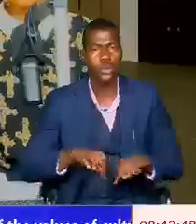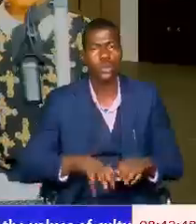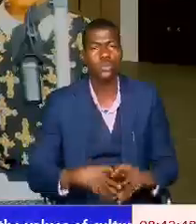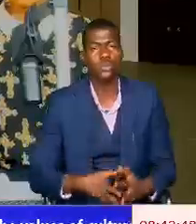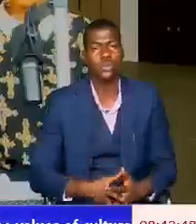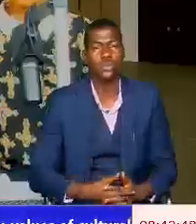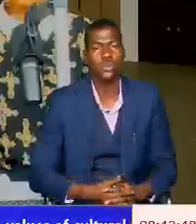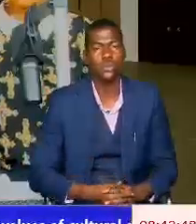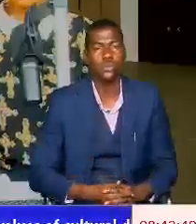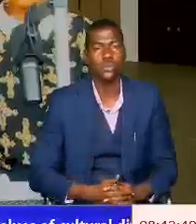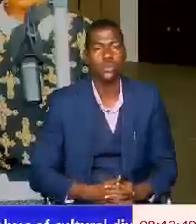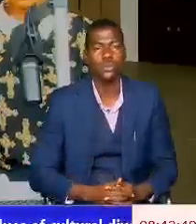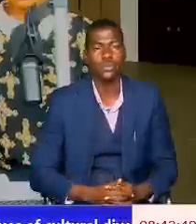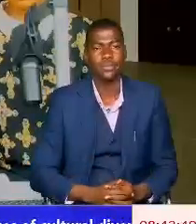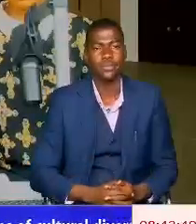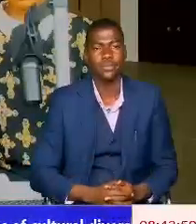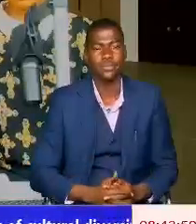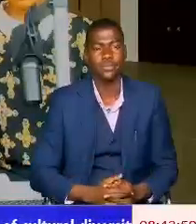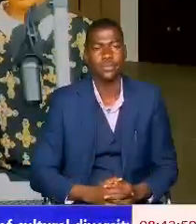Aye.